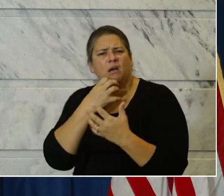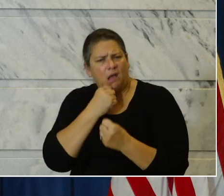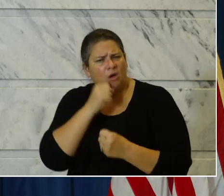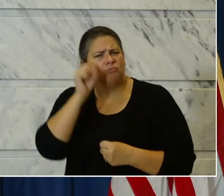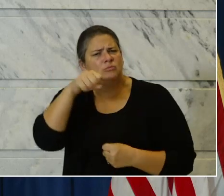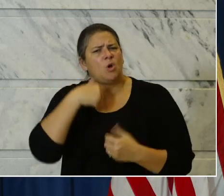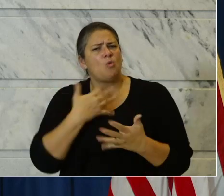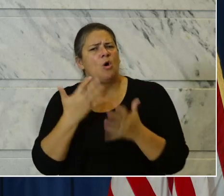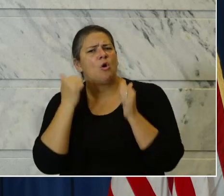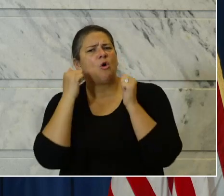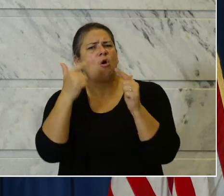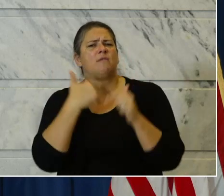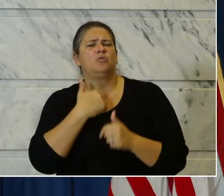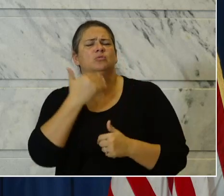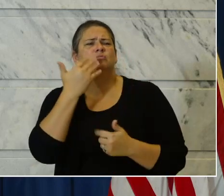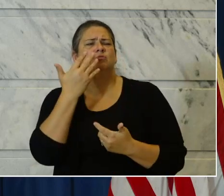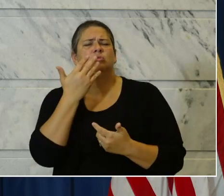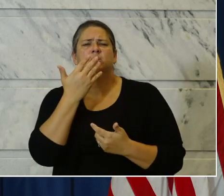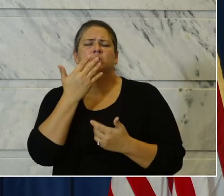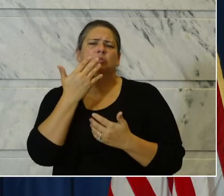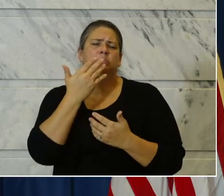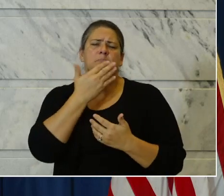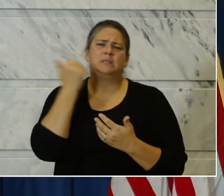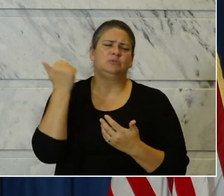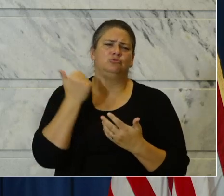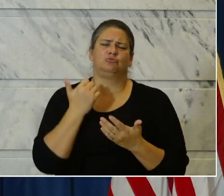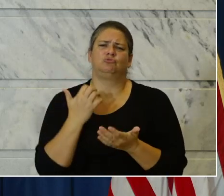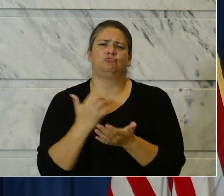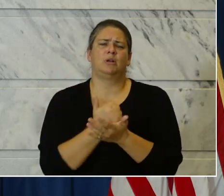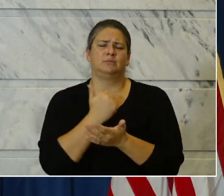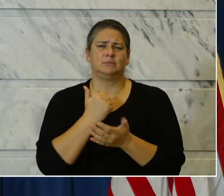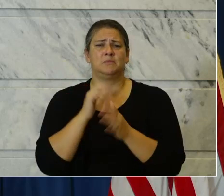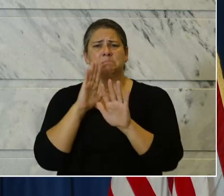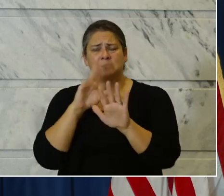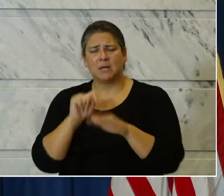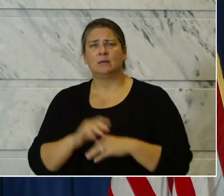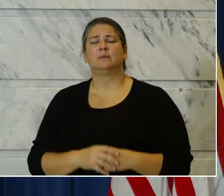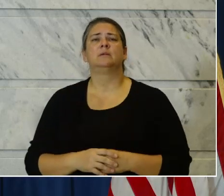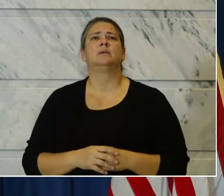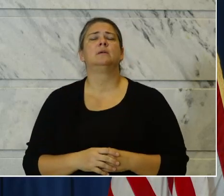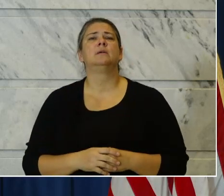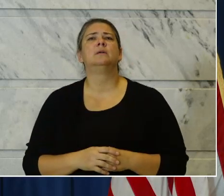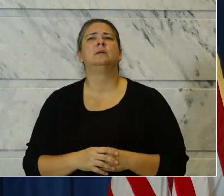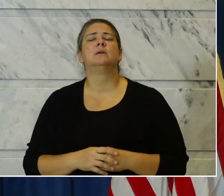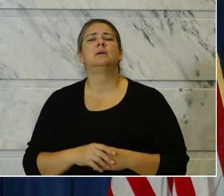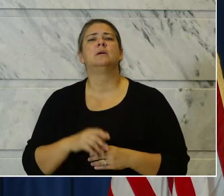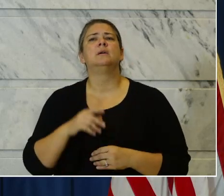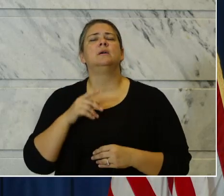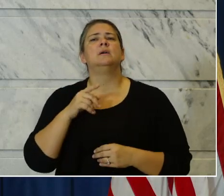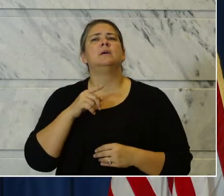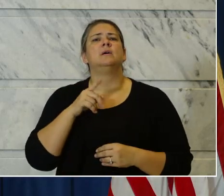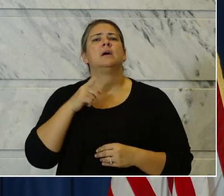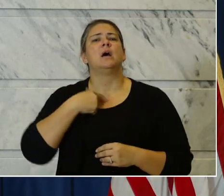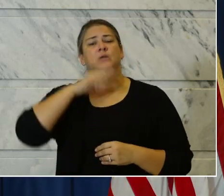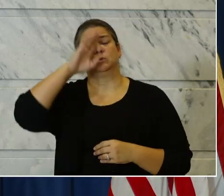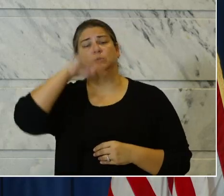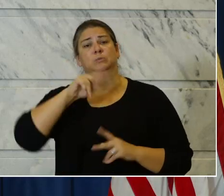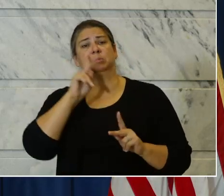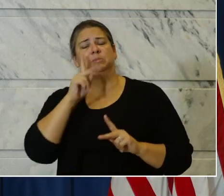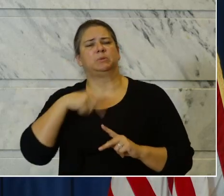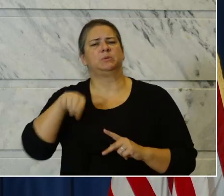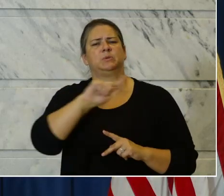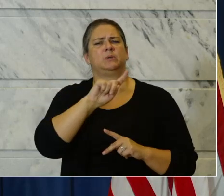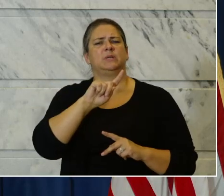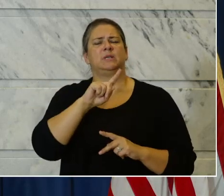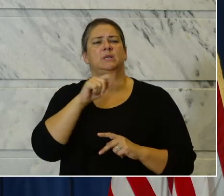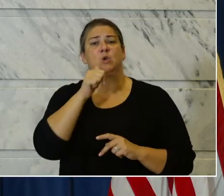the best chance. But please don't misunderstand caring with not understanding and accepting. People are going to make choices, and